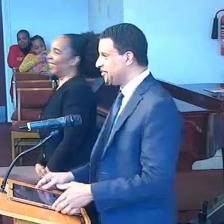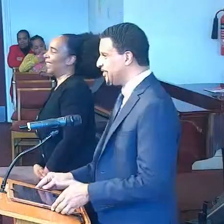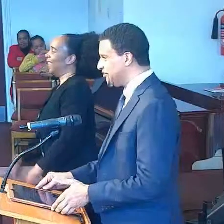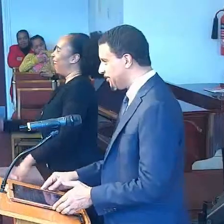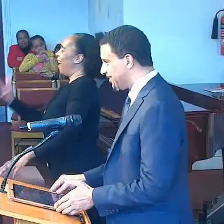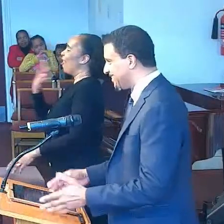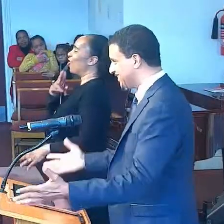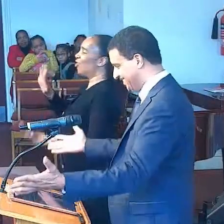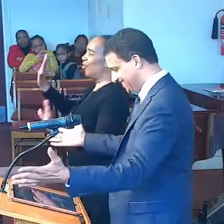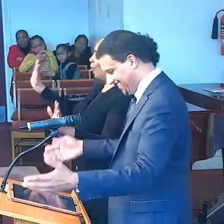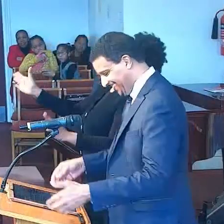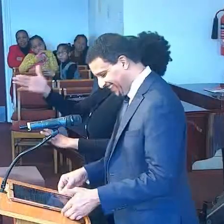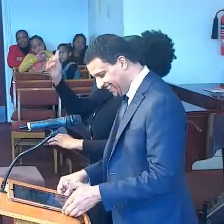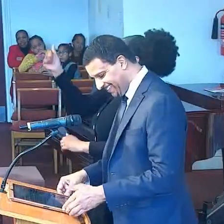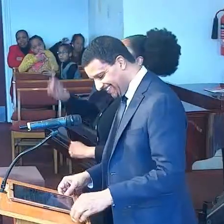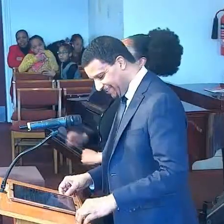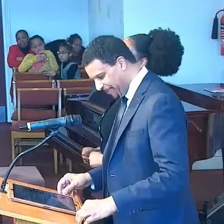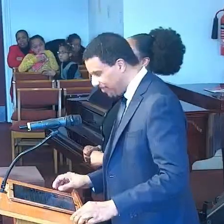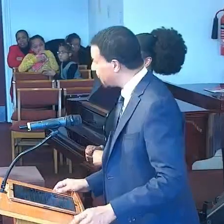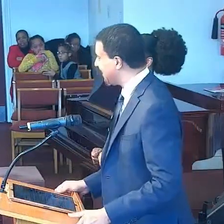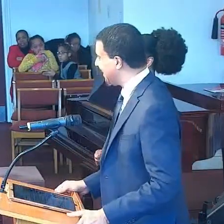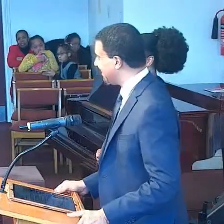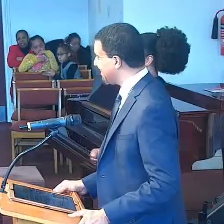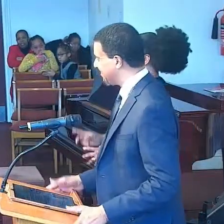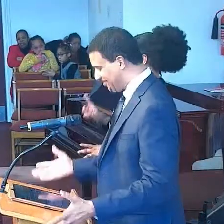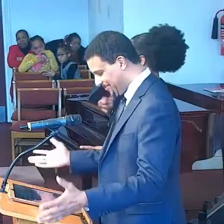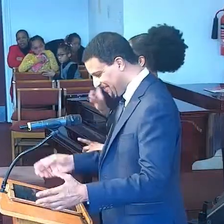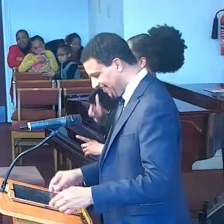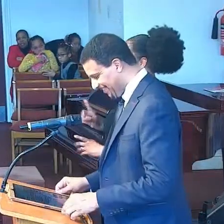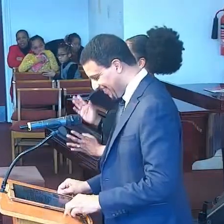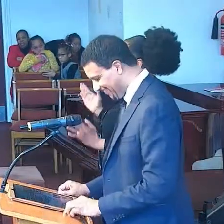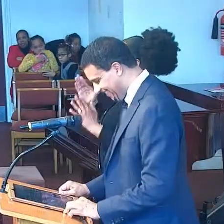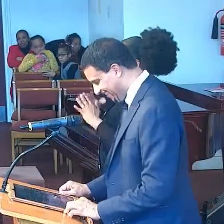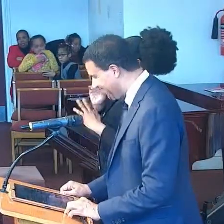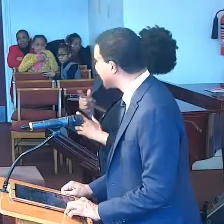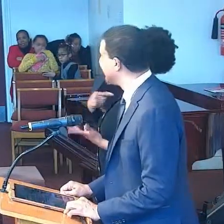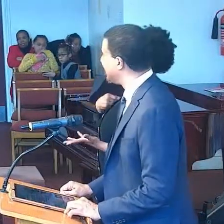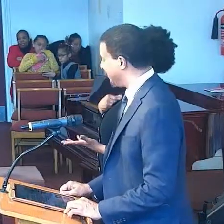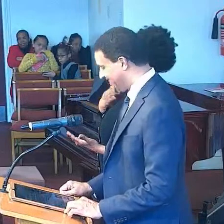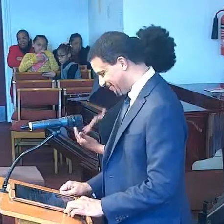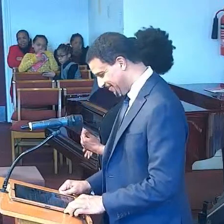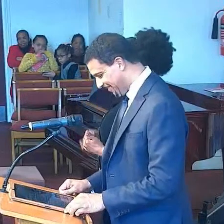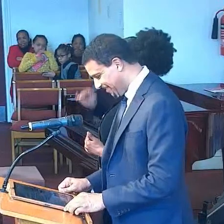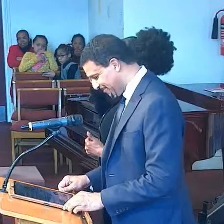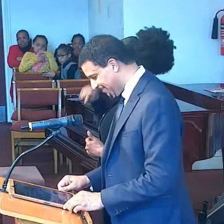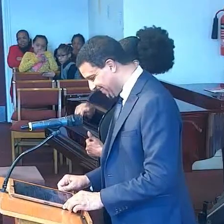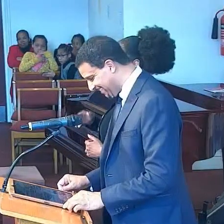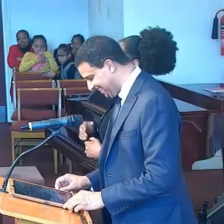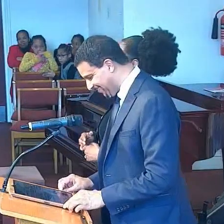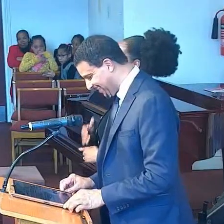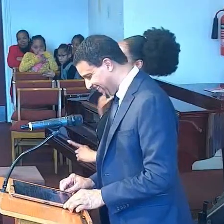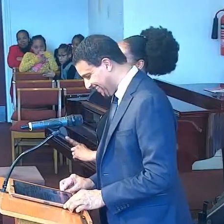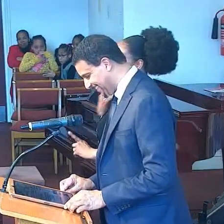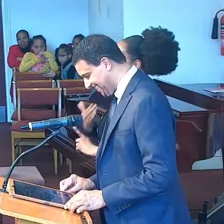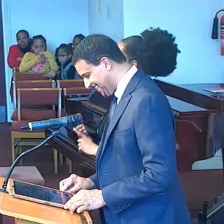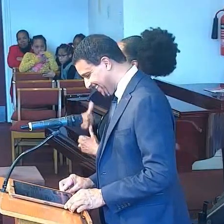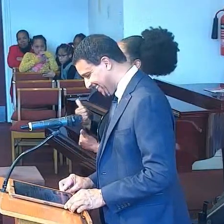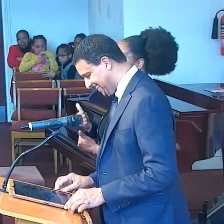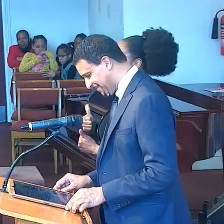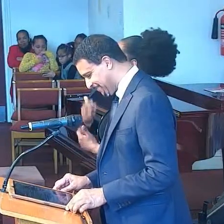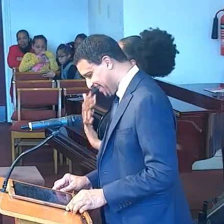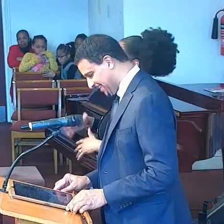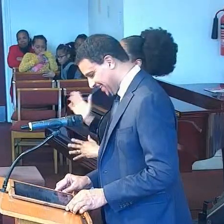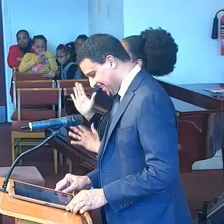Good afternoon, everyone. It's like coming home again. This used to be my church for a number of years now, and